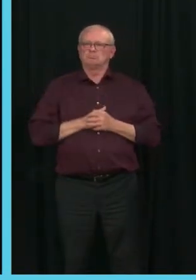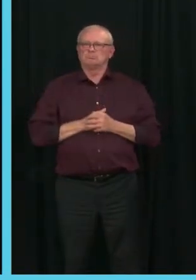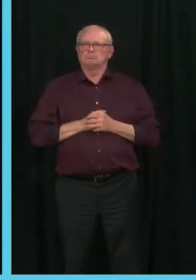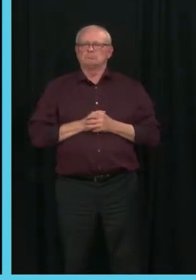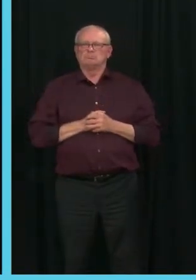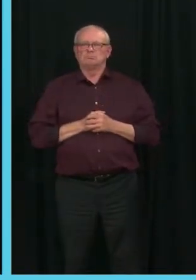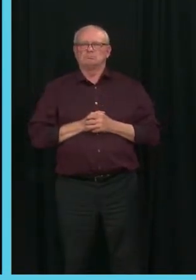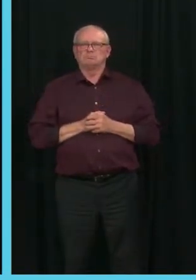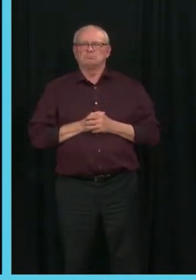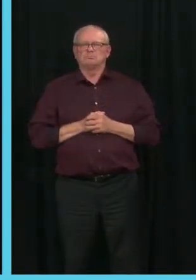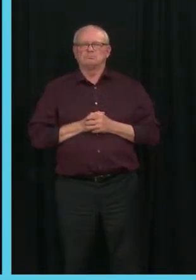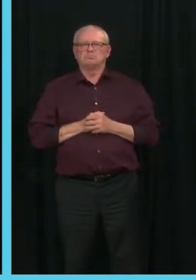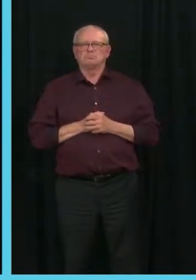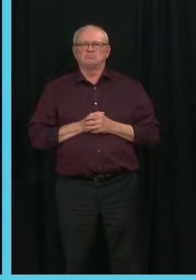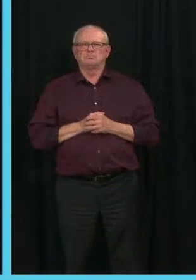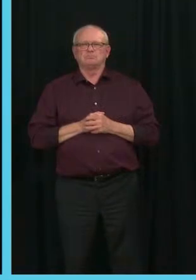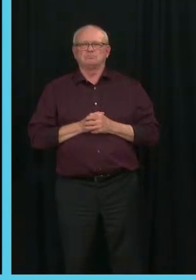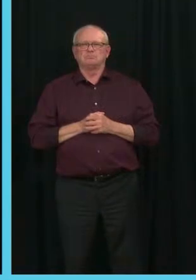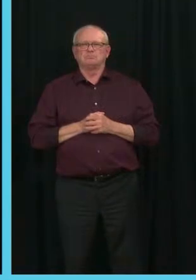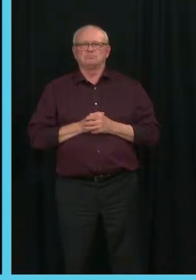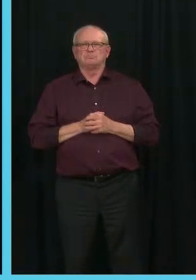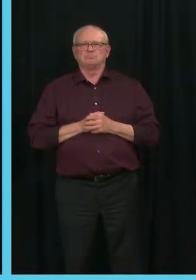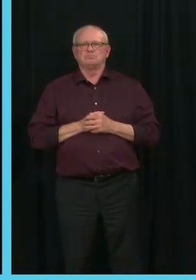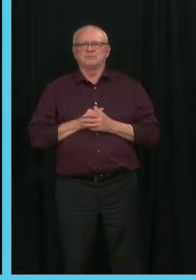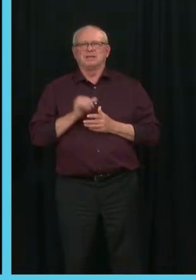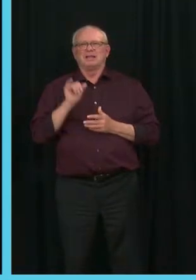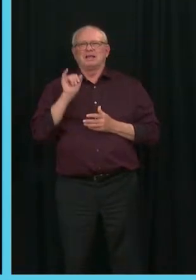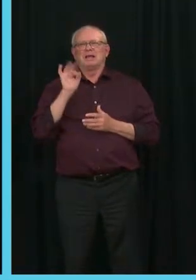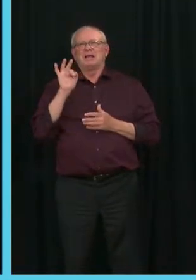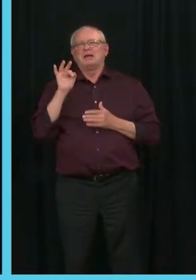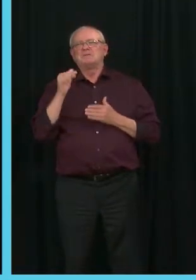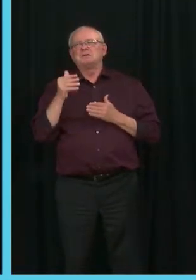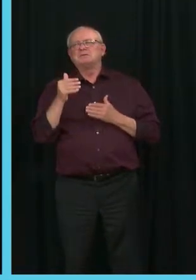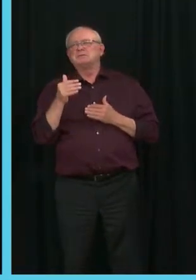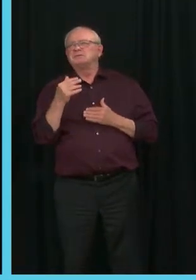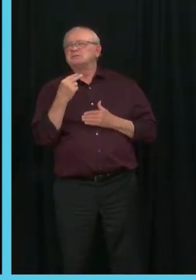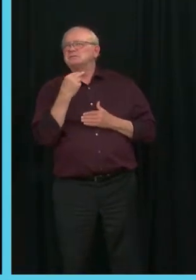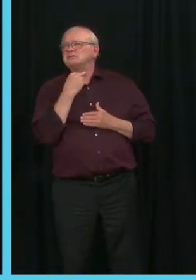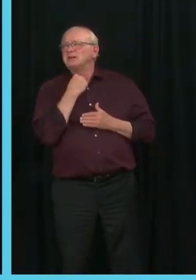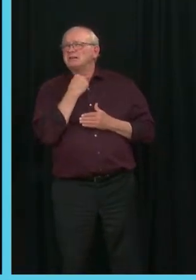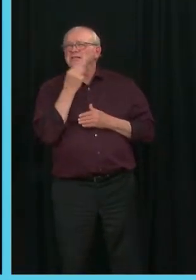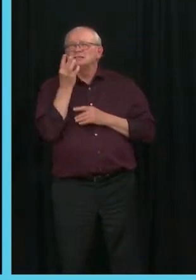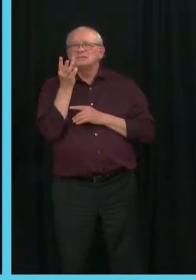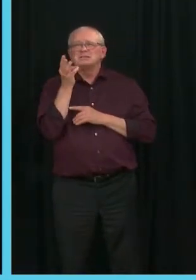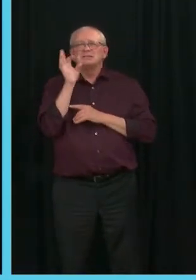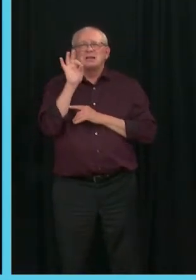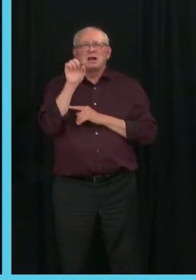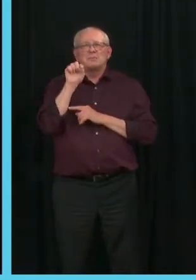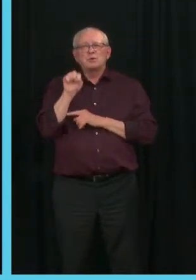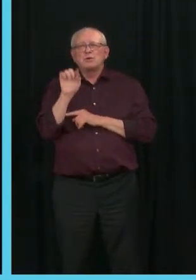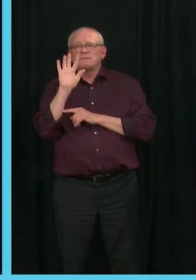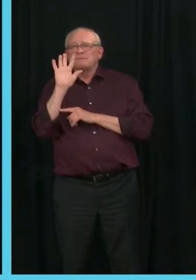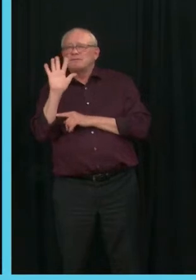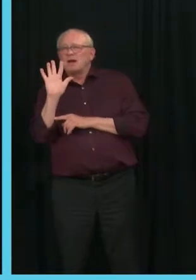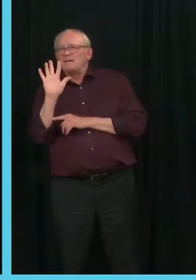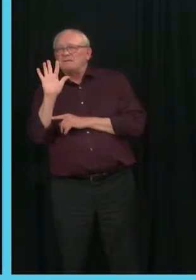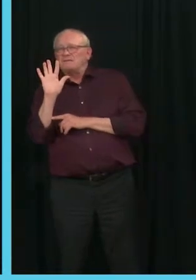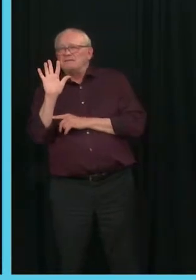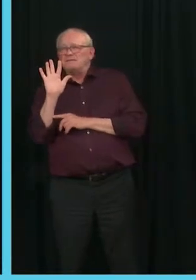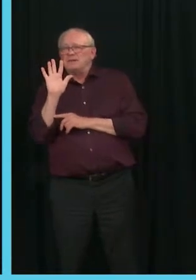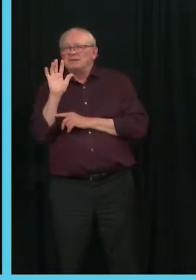asked over the next few months, we see that we're stuck at 69.5%, but our second doses are